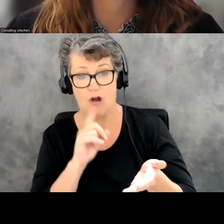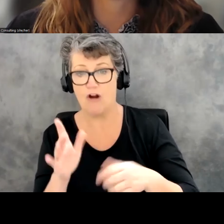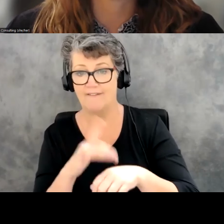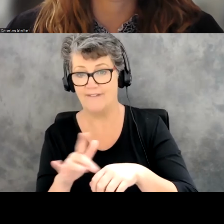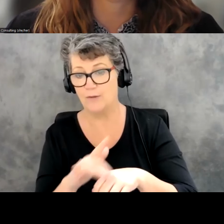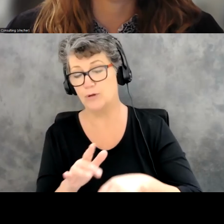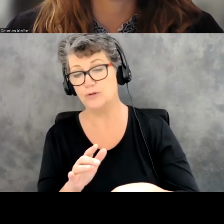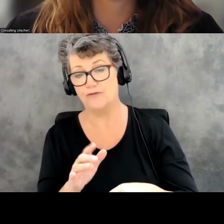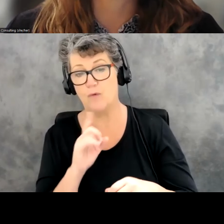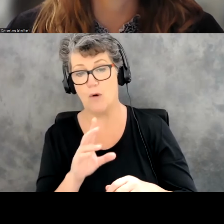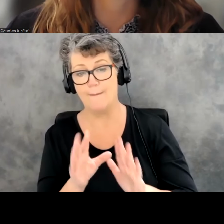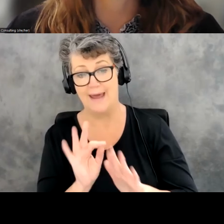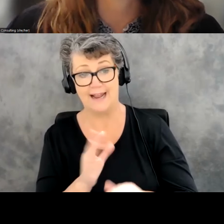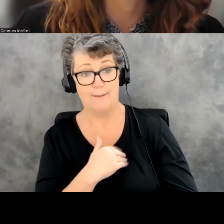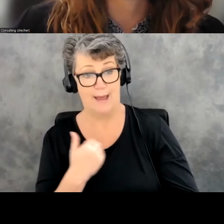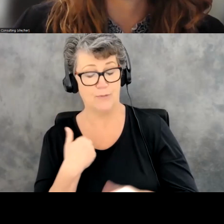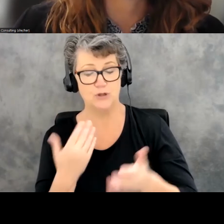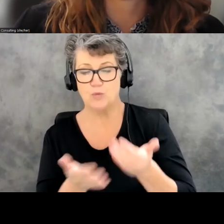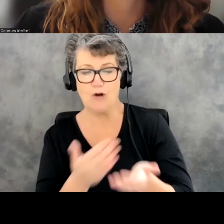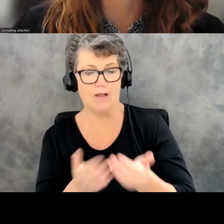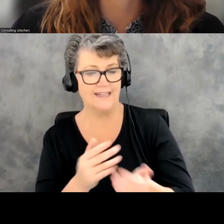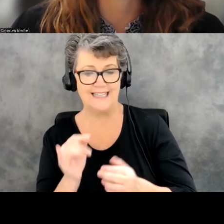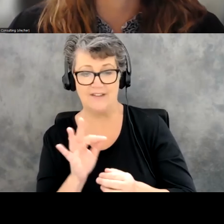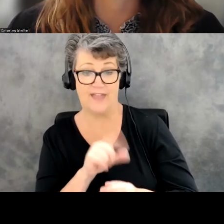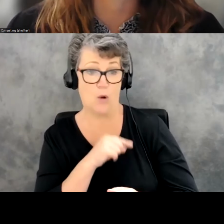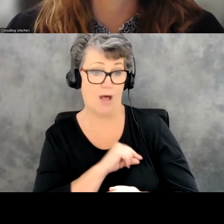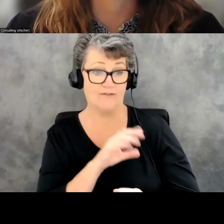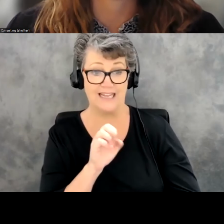to eligible Medi-Cal members, regardless of whether they qualify for